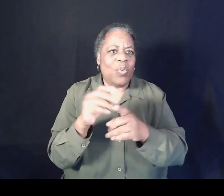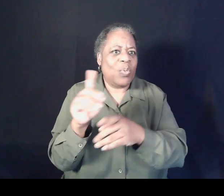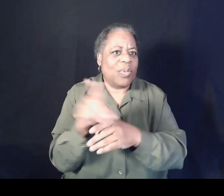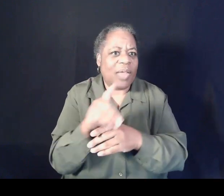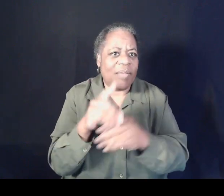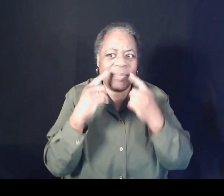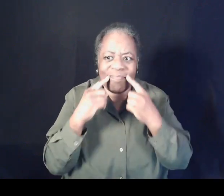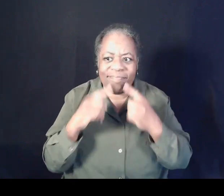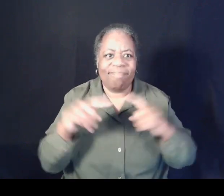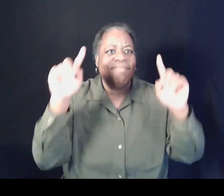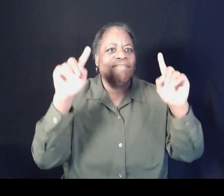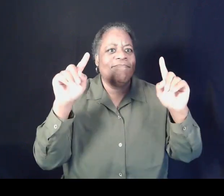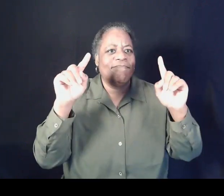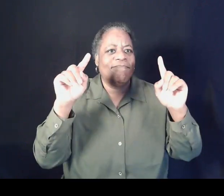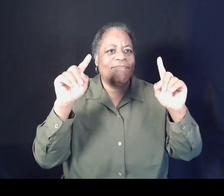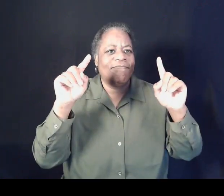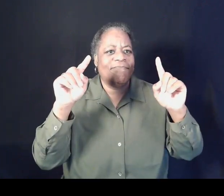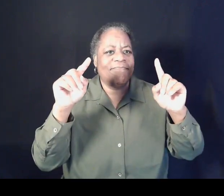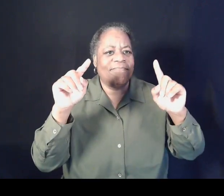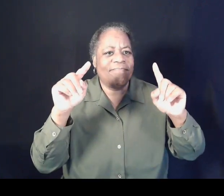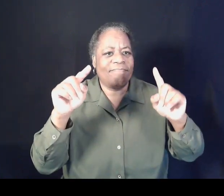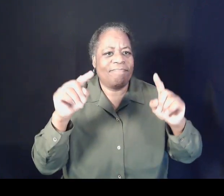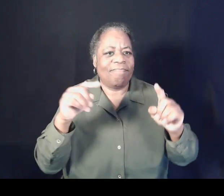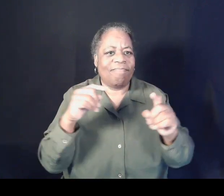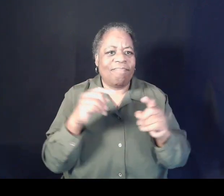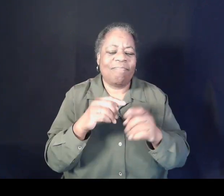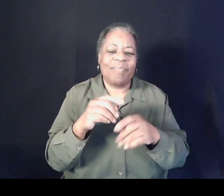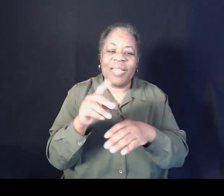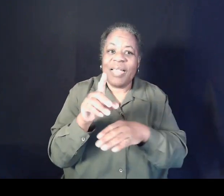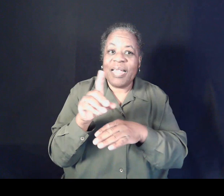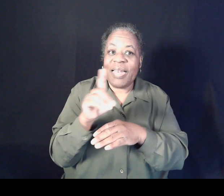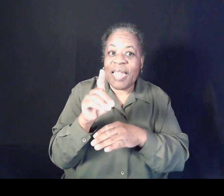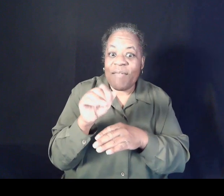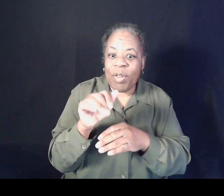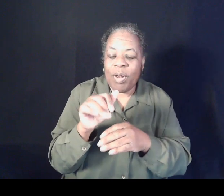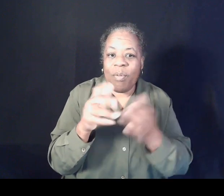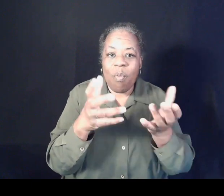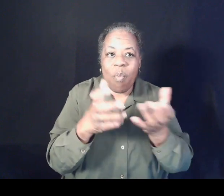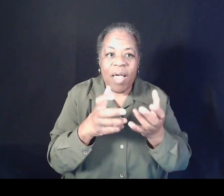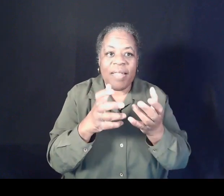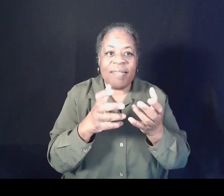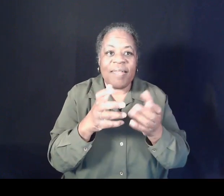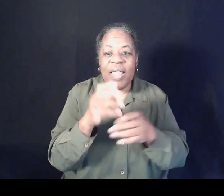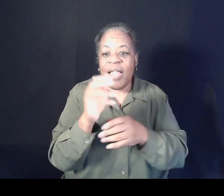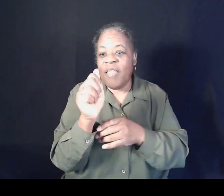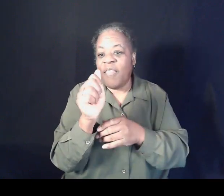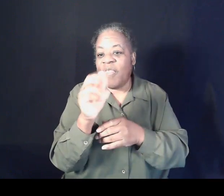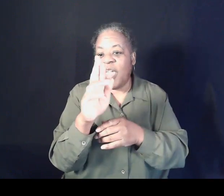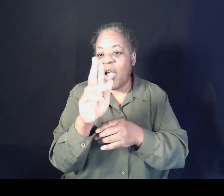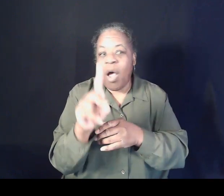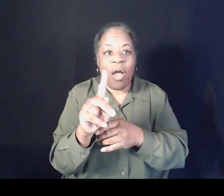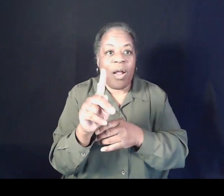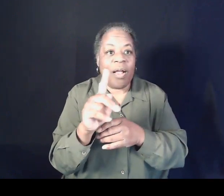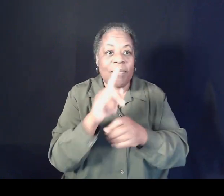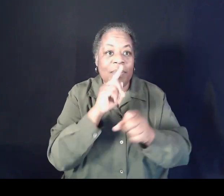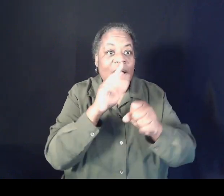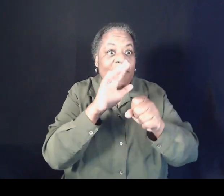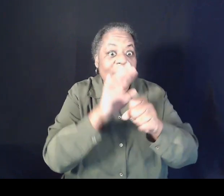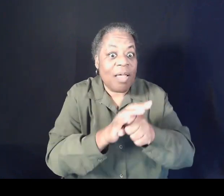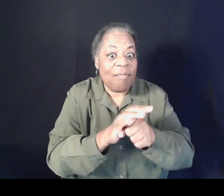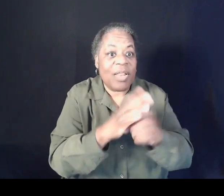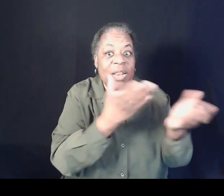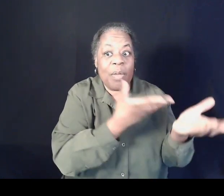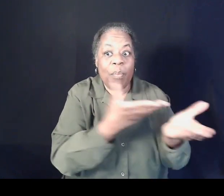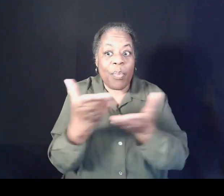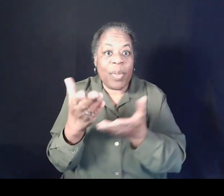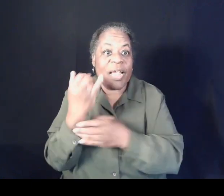As an age of peace is ushered in, King David wants to bring the Ark of the Covenant to Jerusalem, which is symbolized as a dwelling place of Yahweh. And